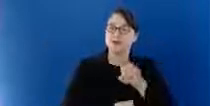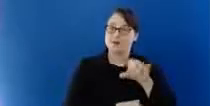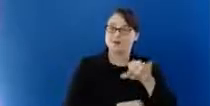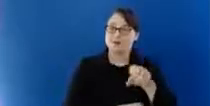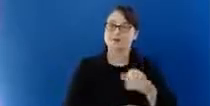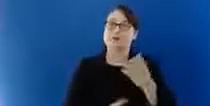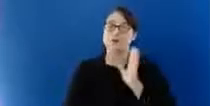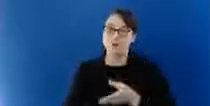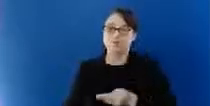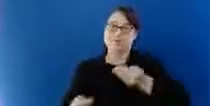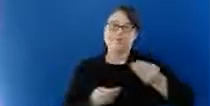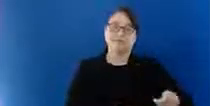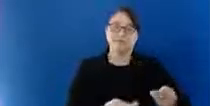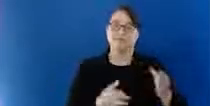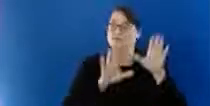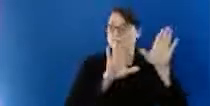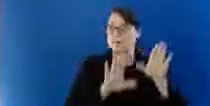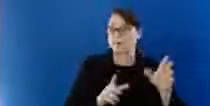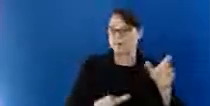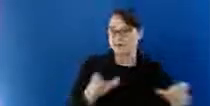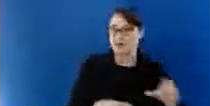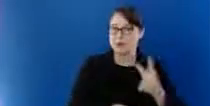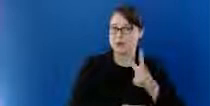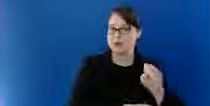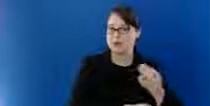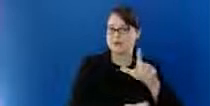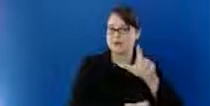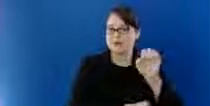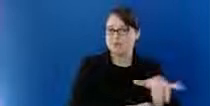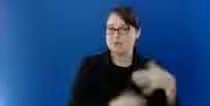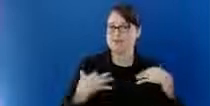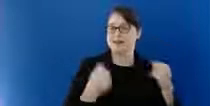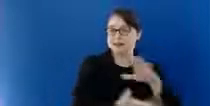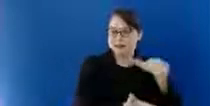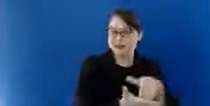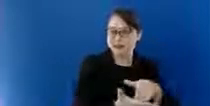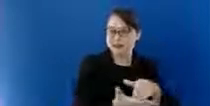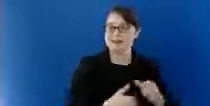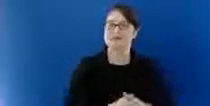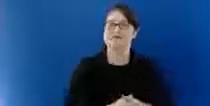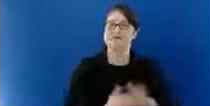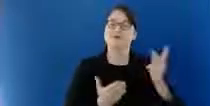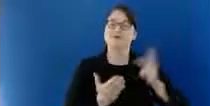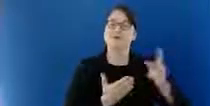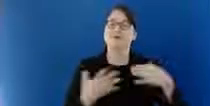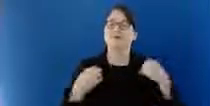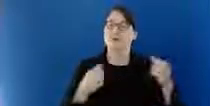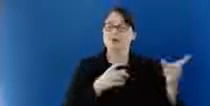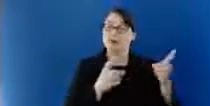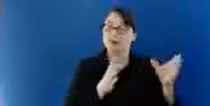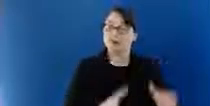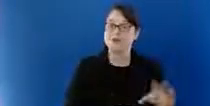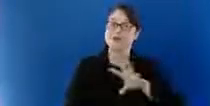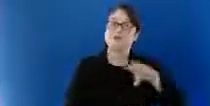Center's JWCH Institute. Jill Lubin is a program director leading their ambassador workforce, including Christopher Mack,